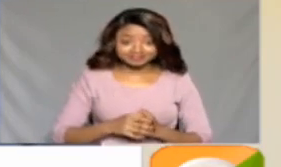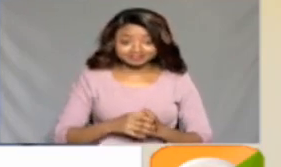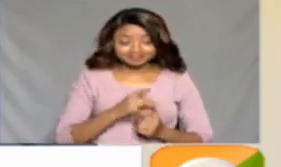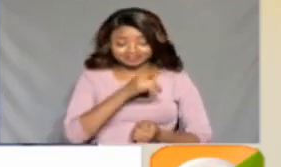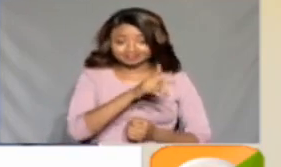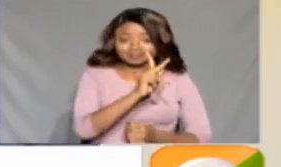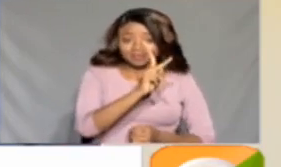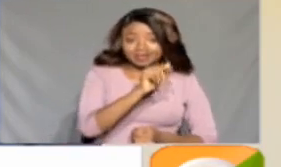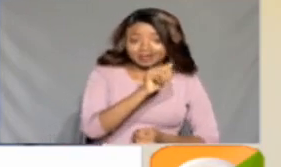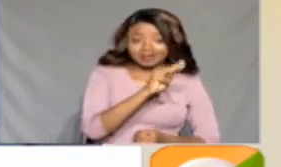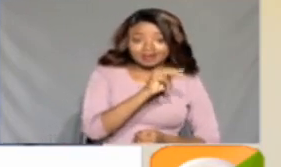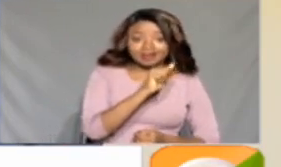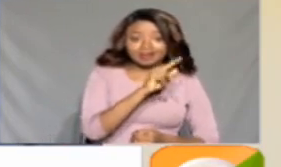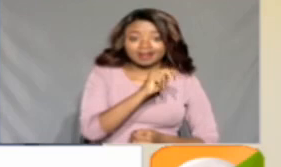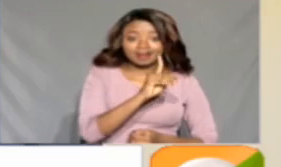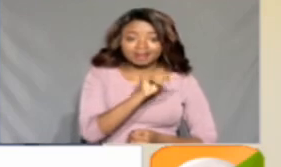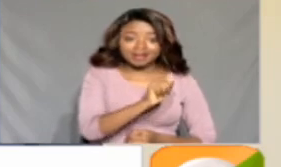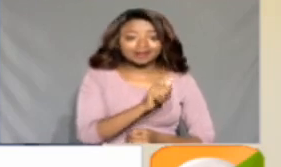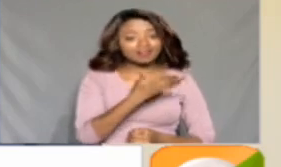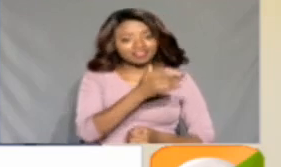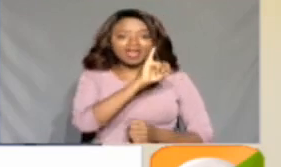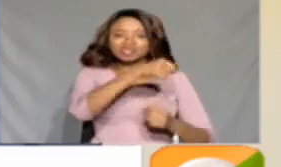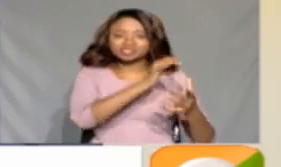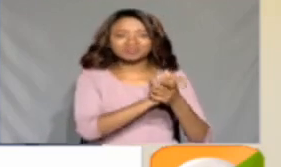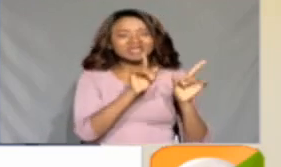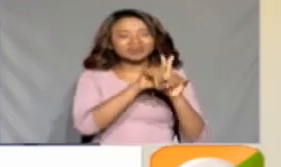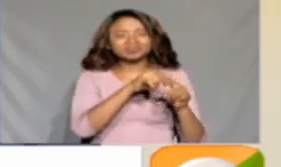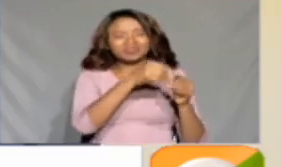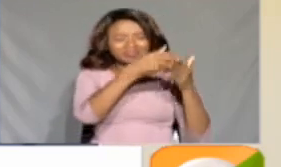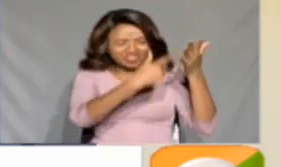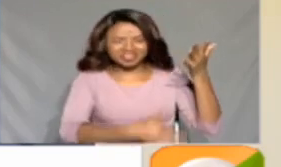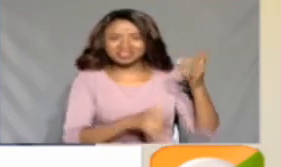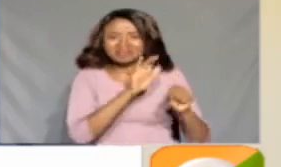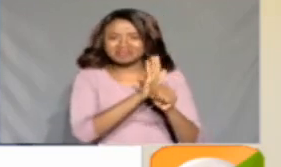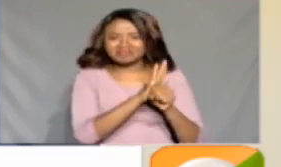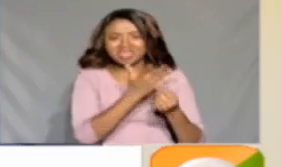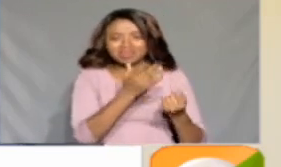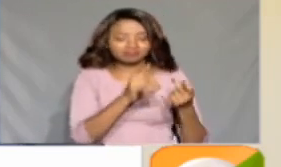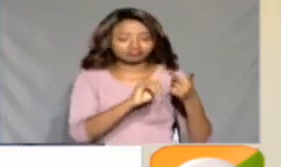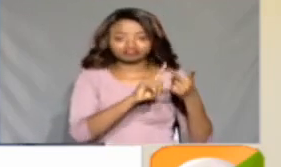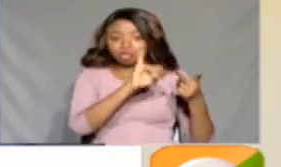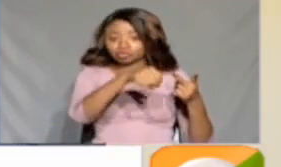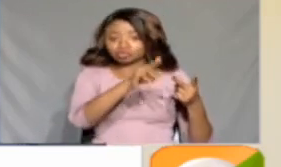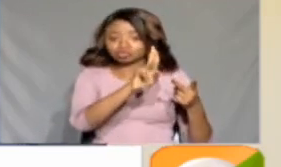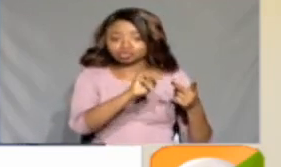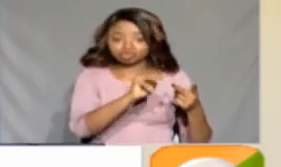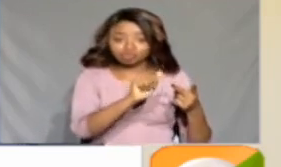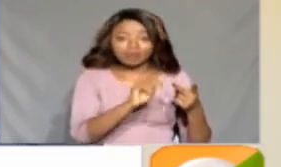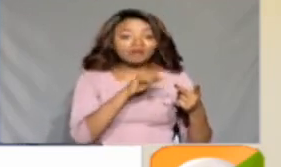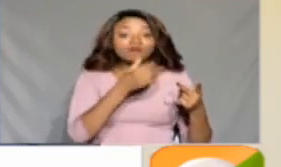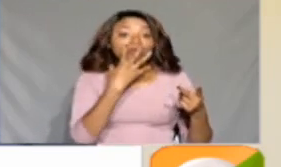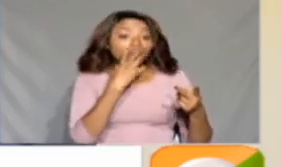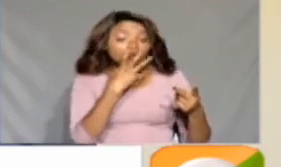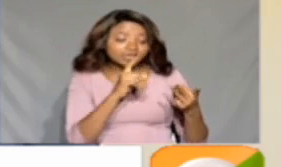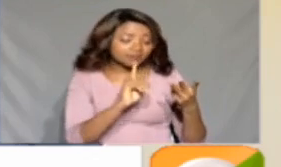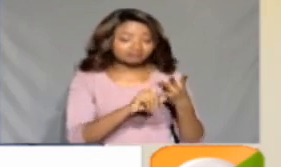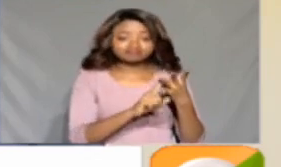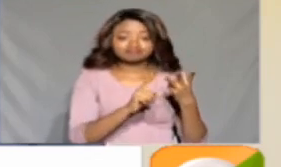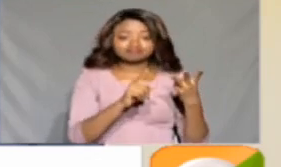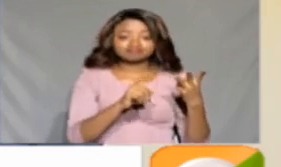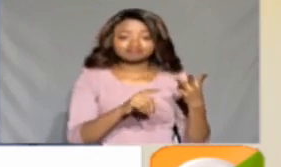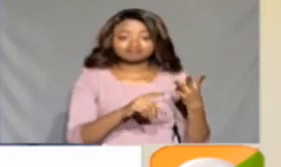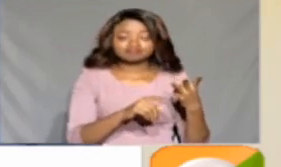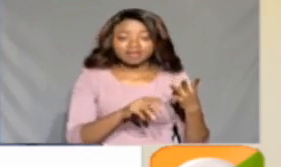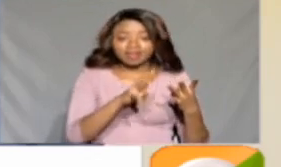Commander in Jubilee and Party. And many more. You can talk about Jumwa from ODM. From ODM, and you can talk about Yotsi